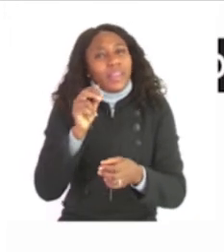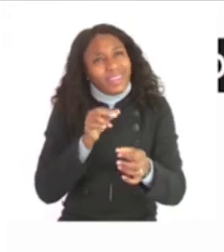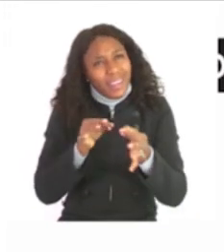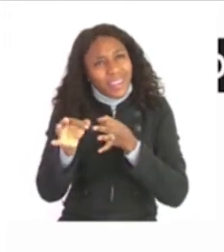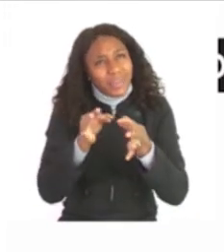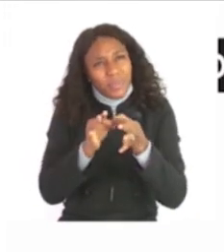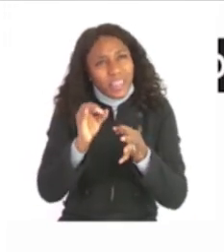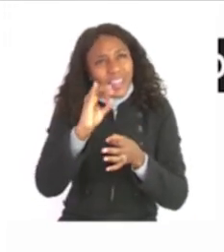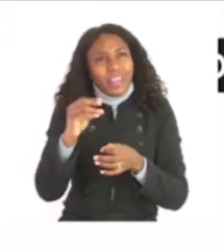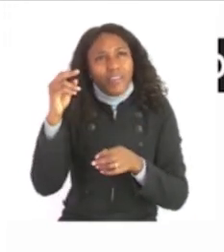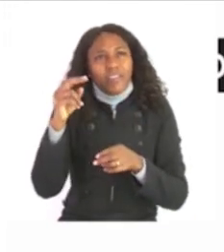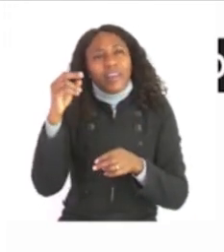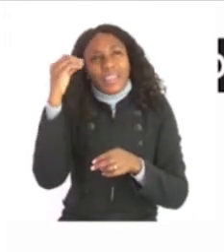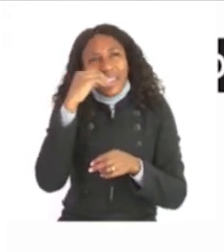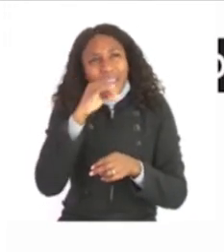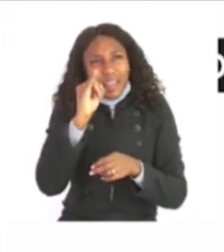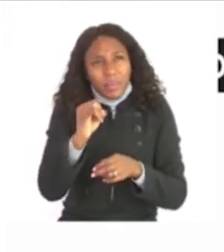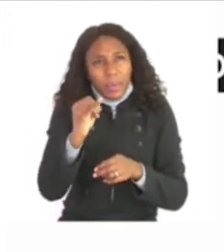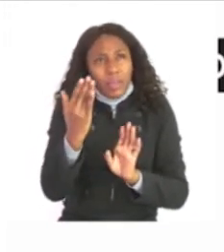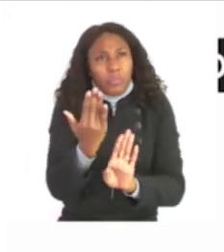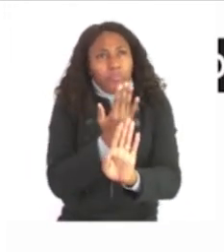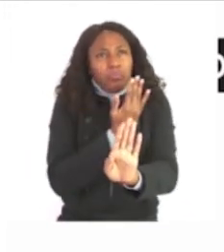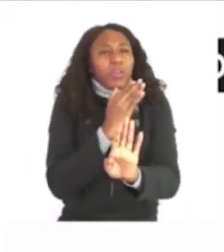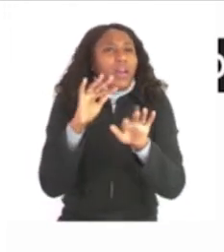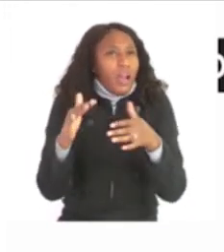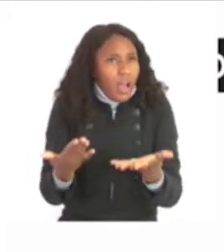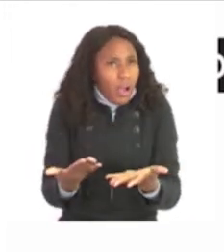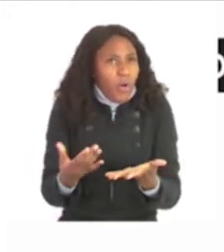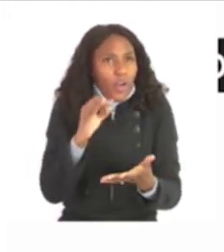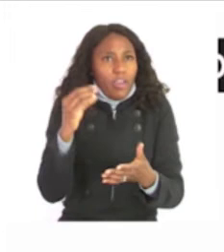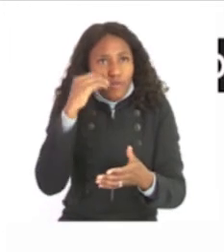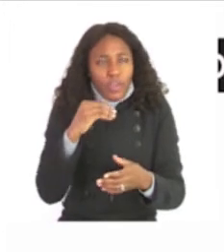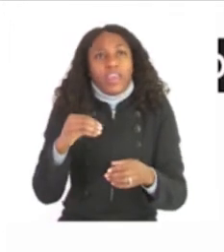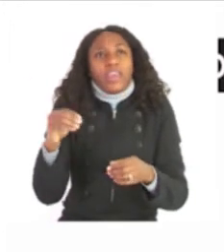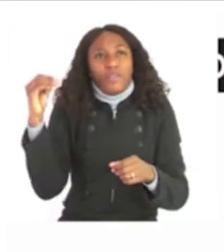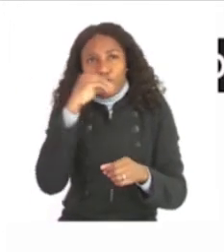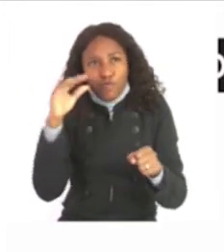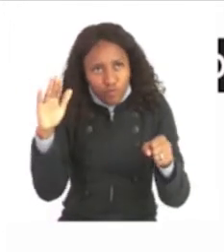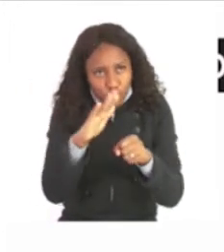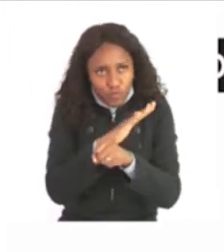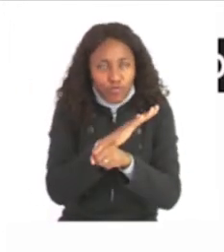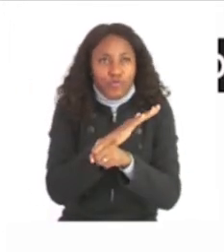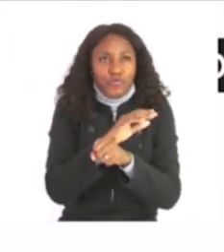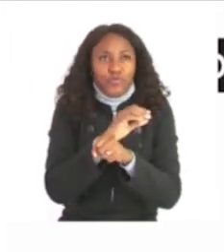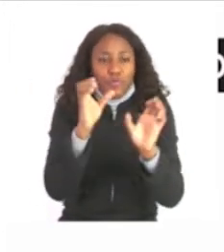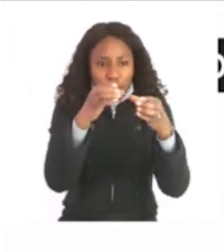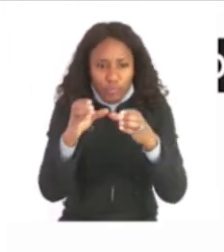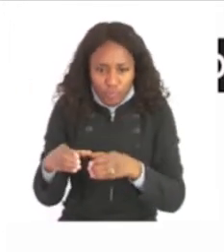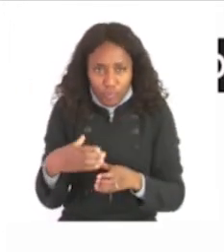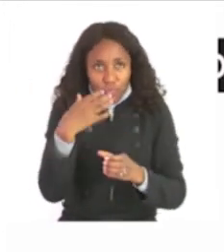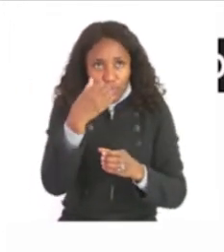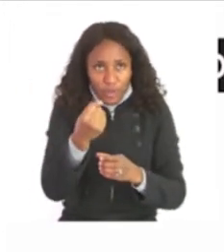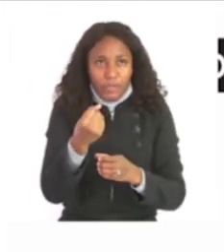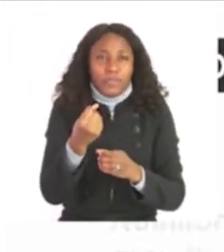of poor eating habits can be prevented through a balanced diet. So these are our 3 basic